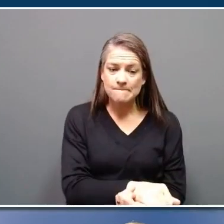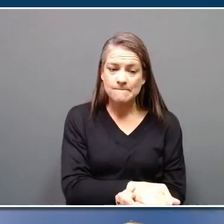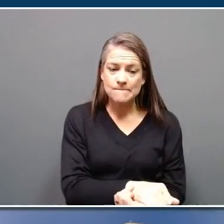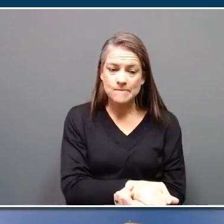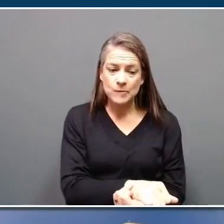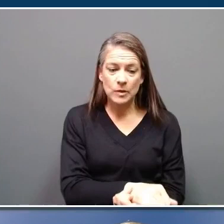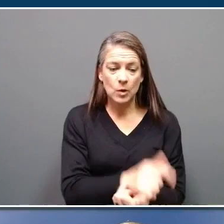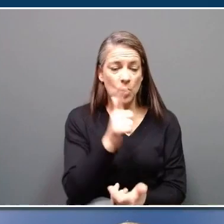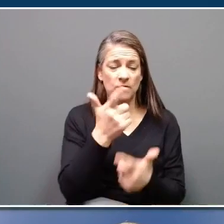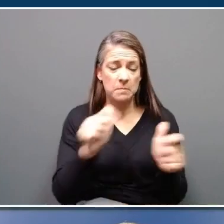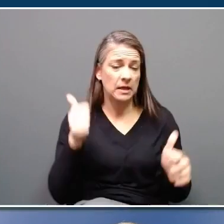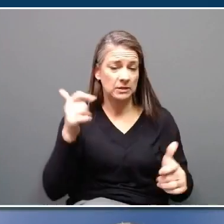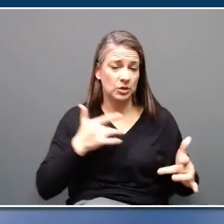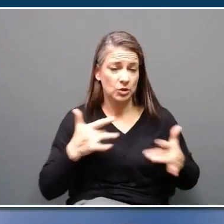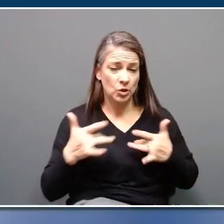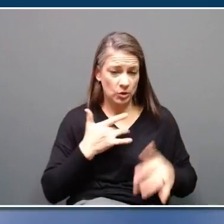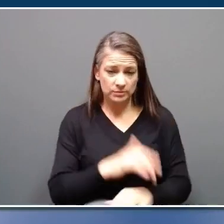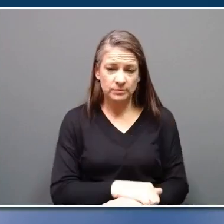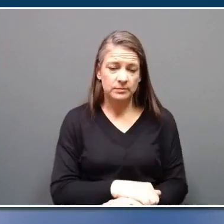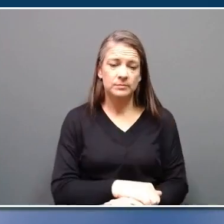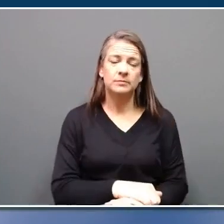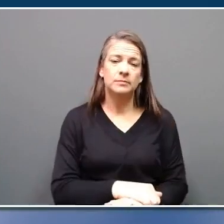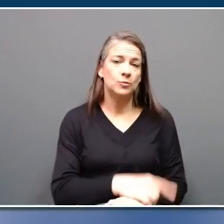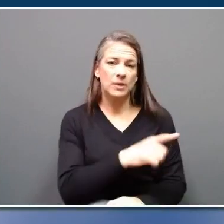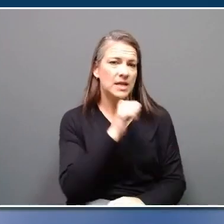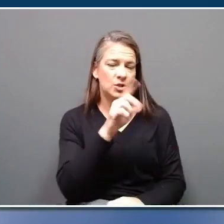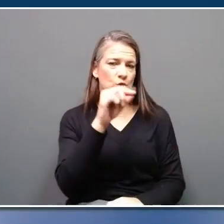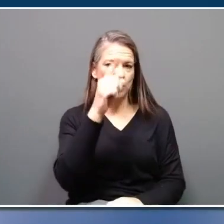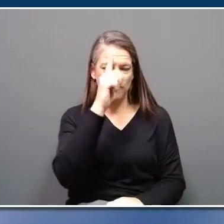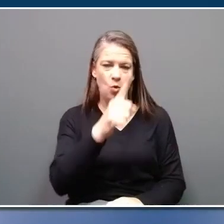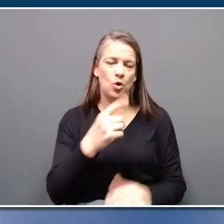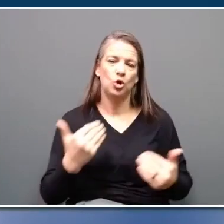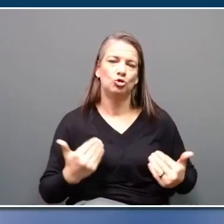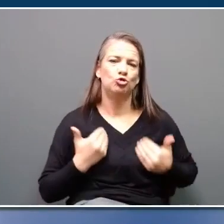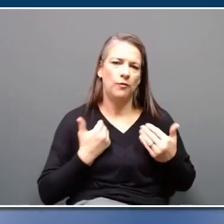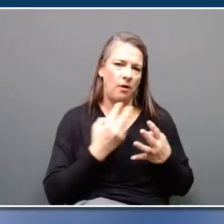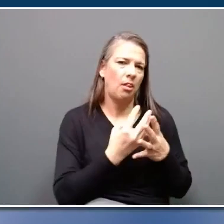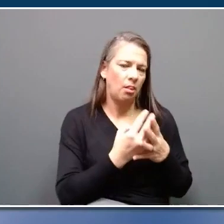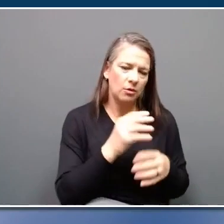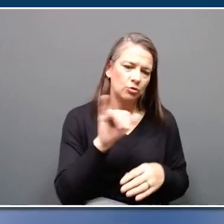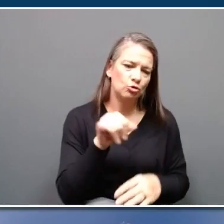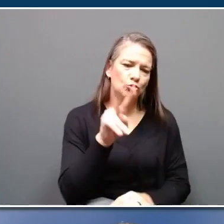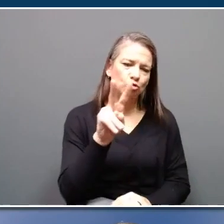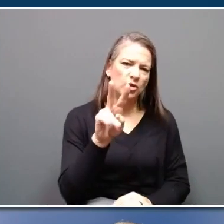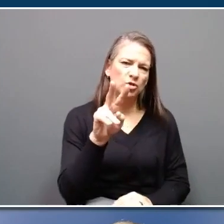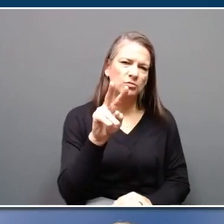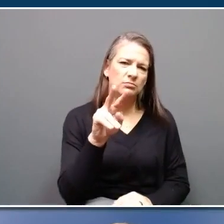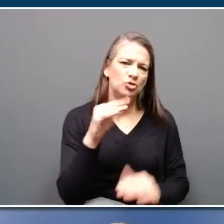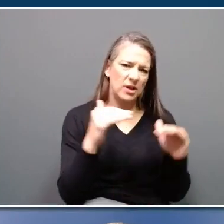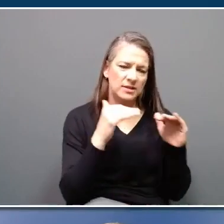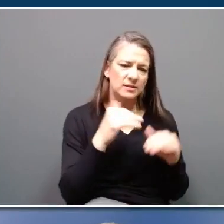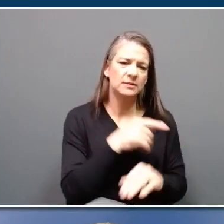of this budget is what it doesn't do in juvenile justice. Let's go to the next slide. So there's been a working